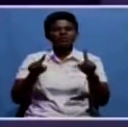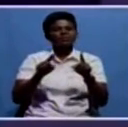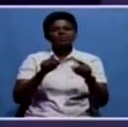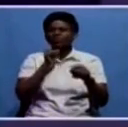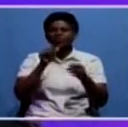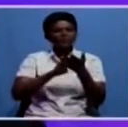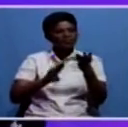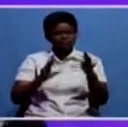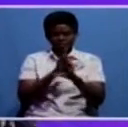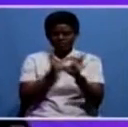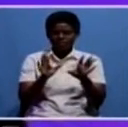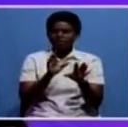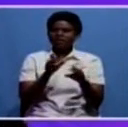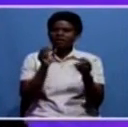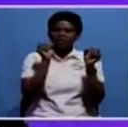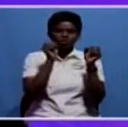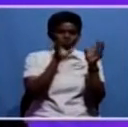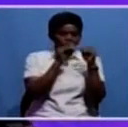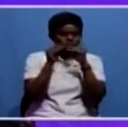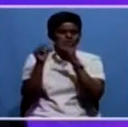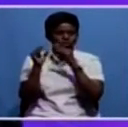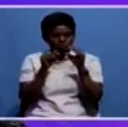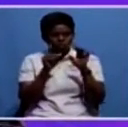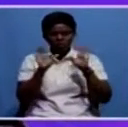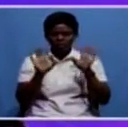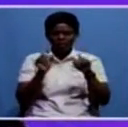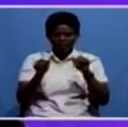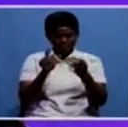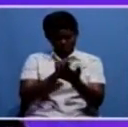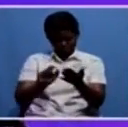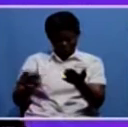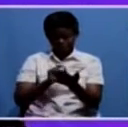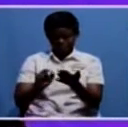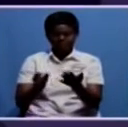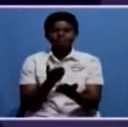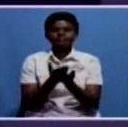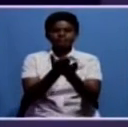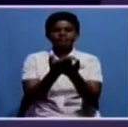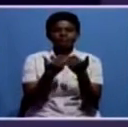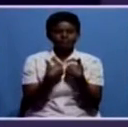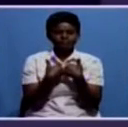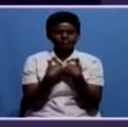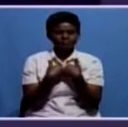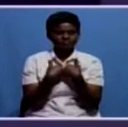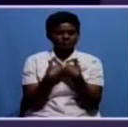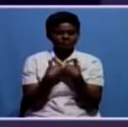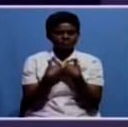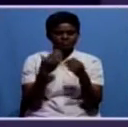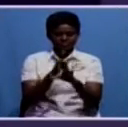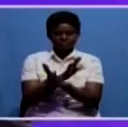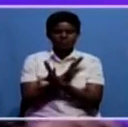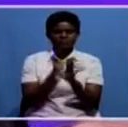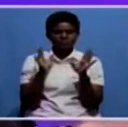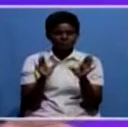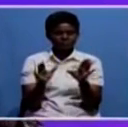Zambians, who maybe are not making noise everywhere, but they wrote submissions. So do you think Zambians want deputy ministers back?